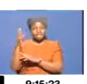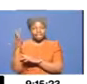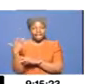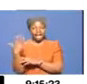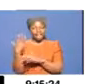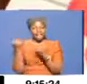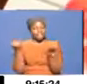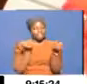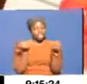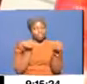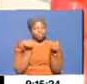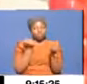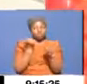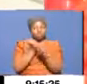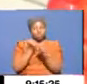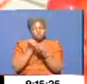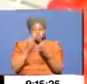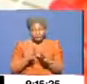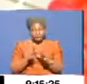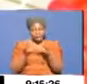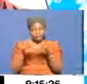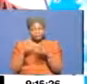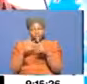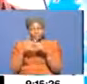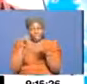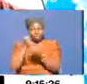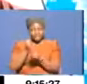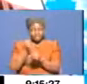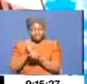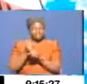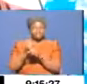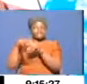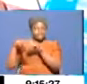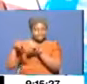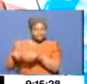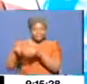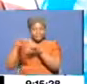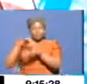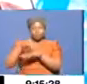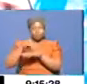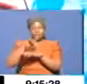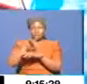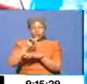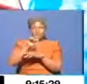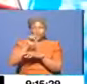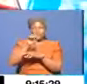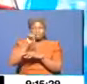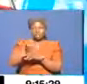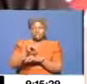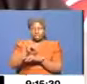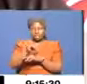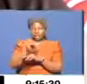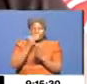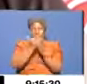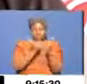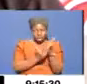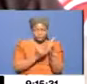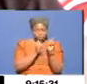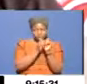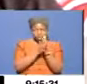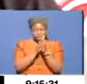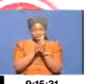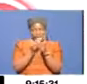has started operations, banking on loyalty program and after-sales program to drive its business. We